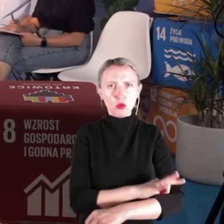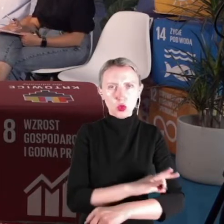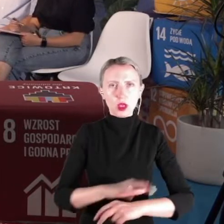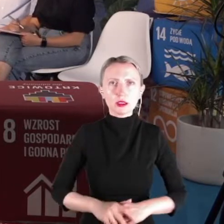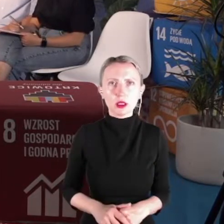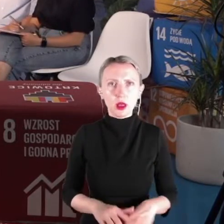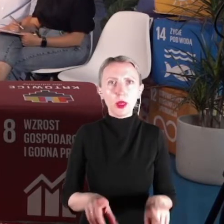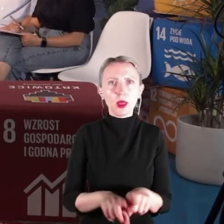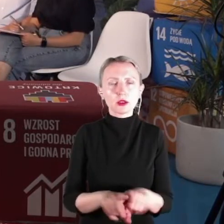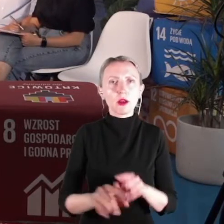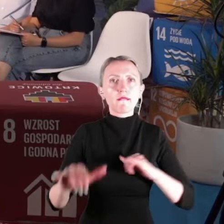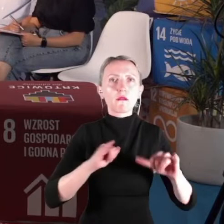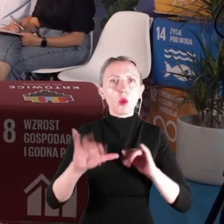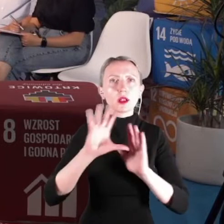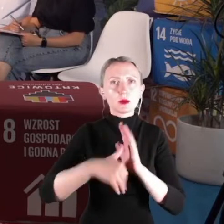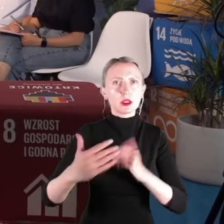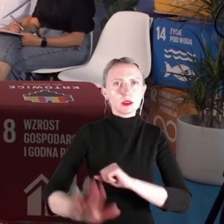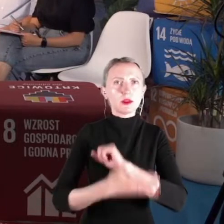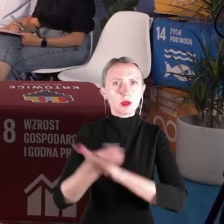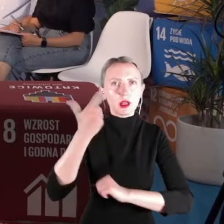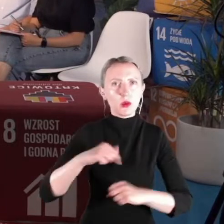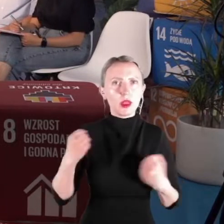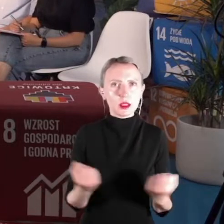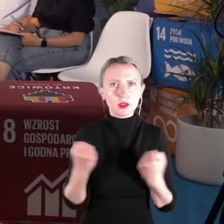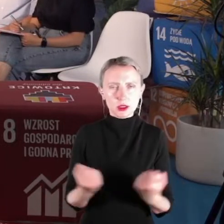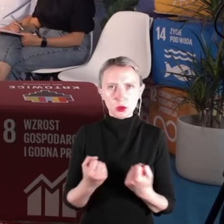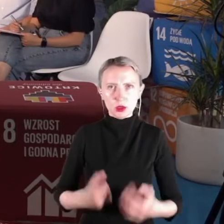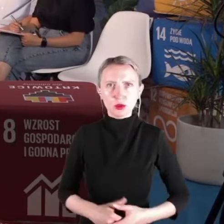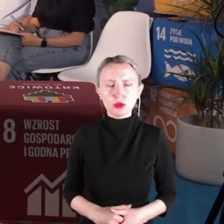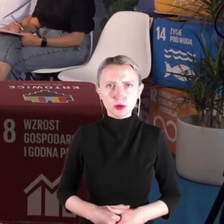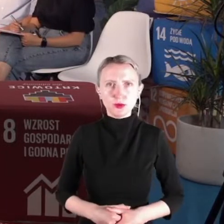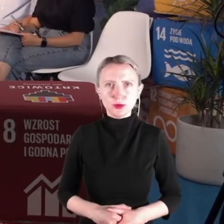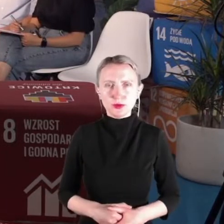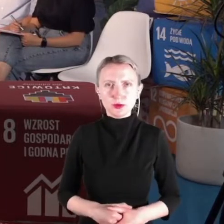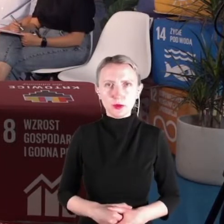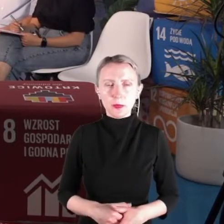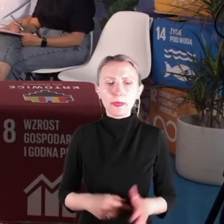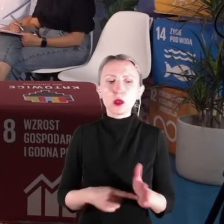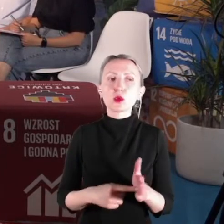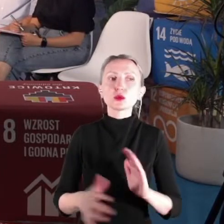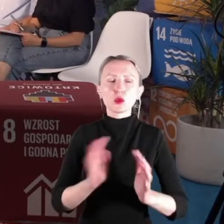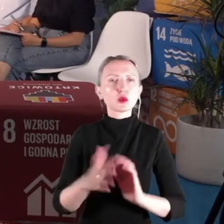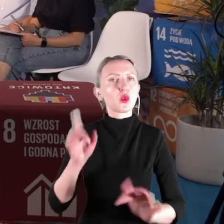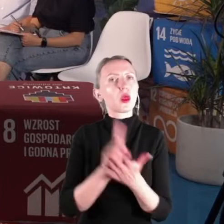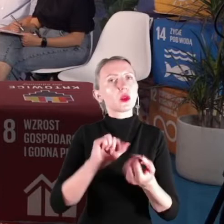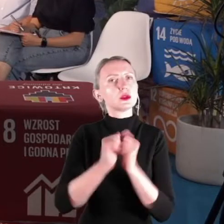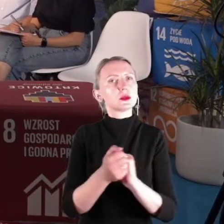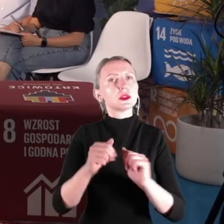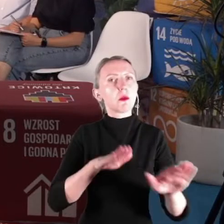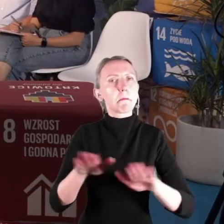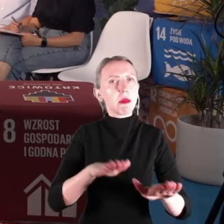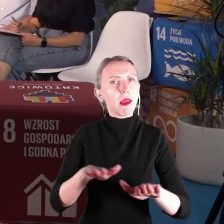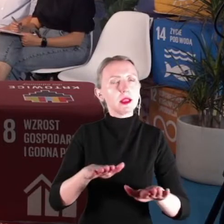city, we somehow changed this place into a new public